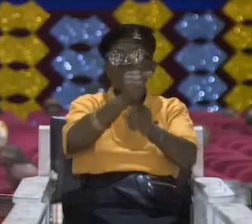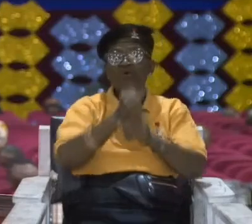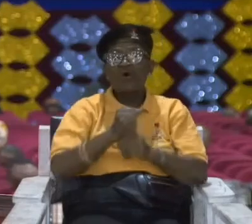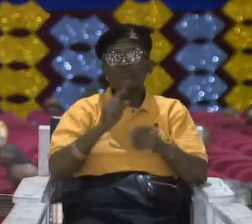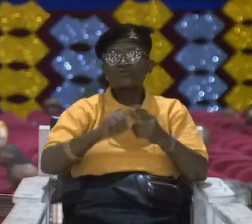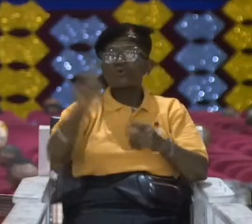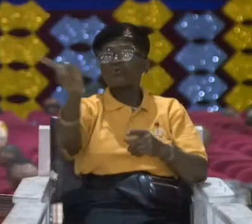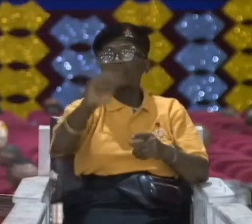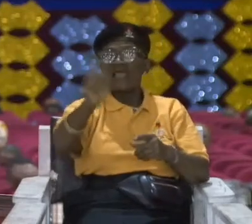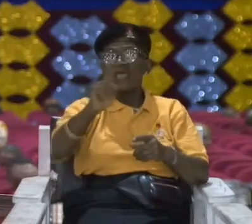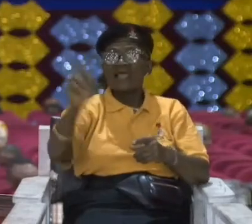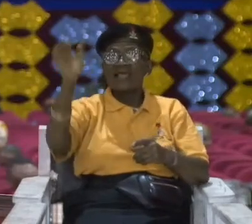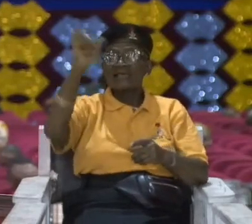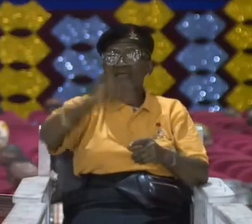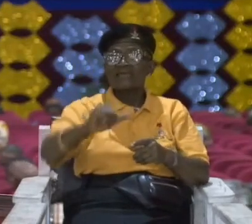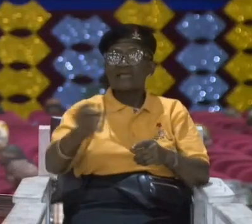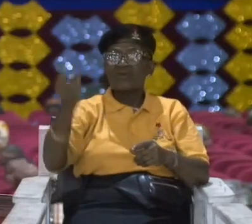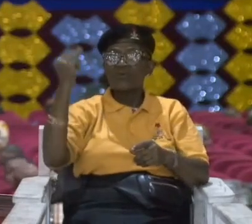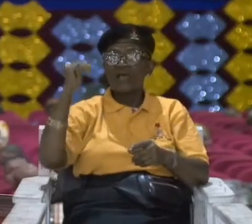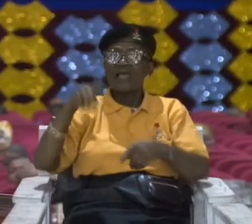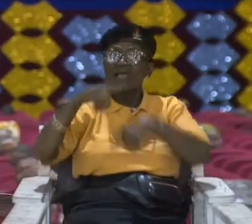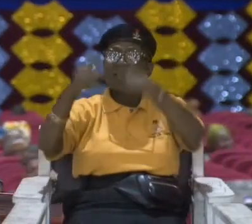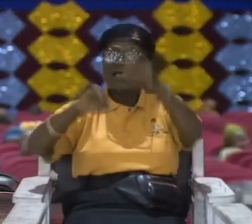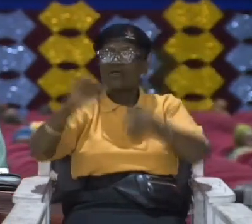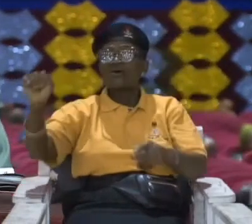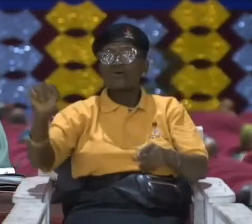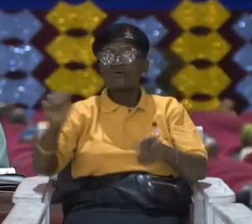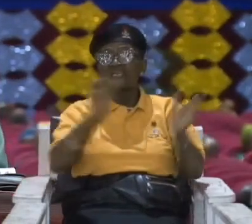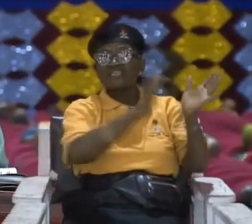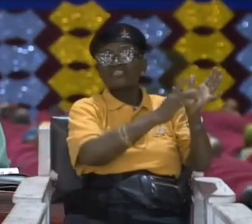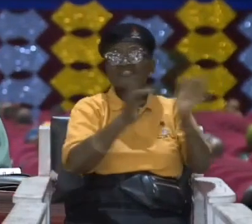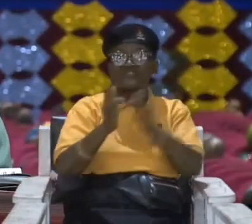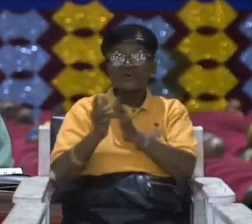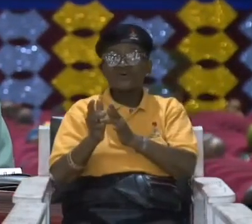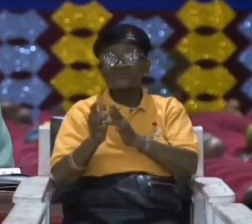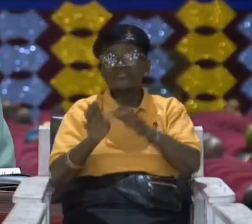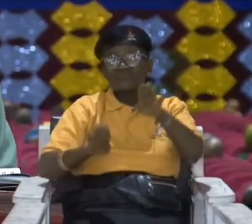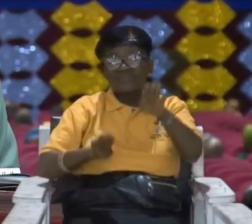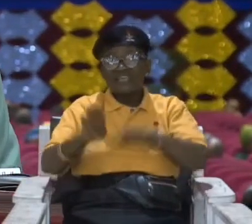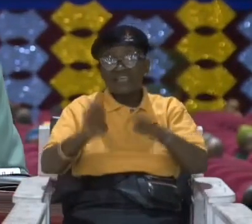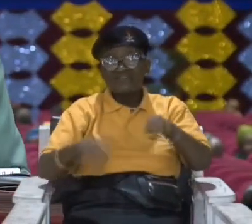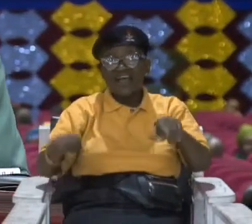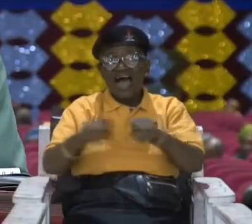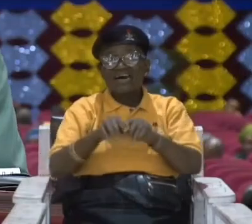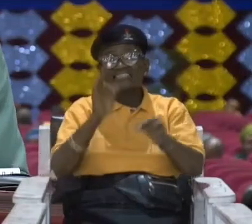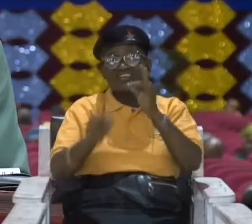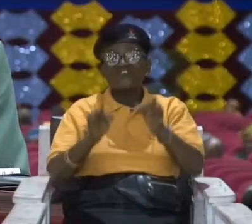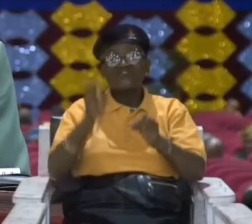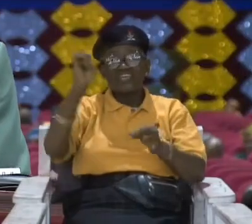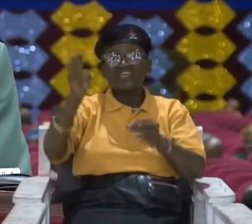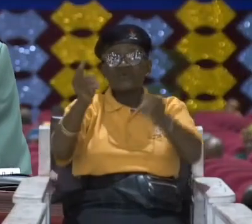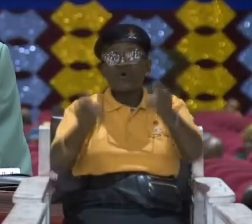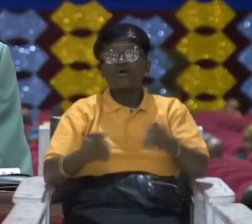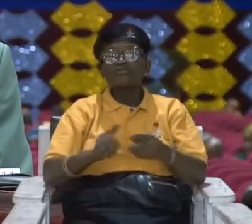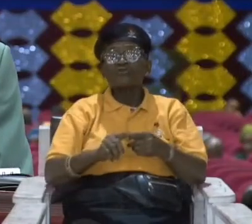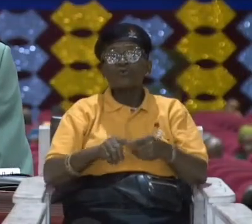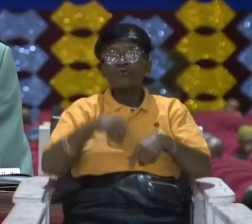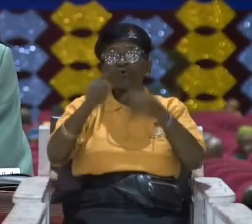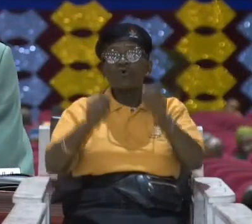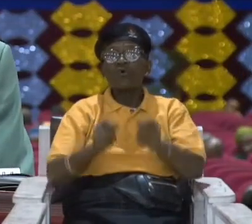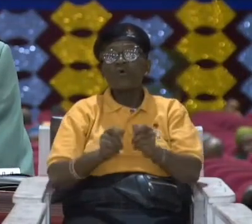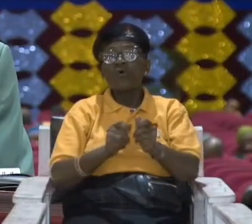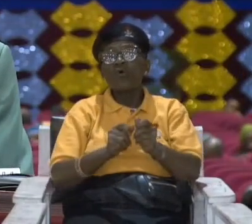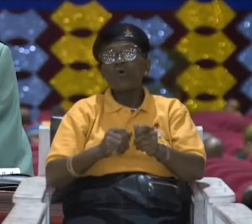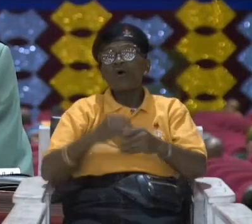Jesus behaved as if he wanted to go further. And they said, "Please,